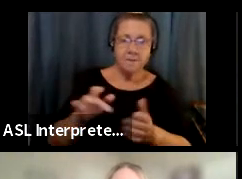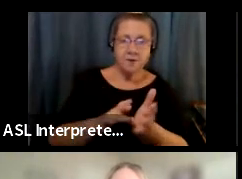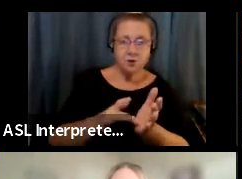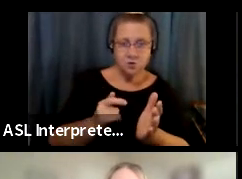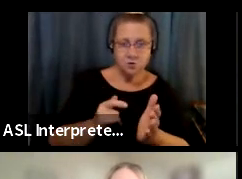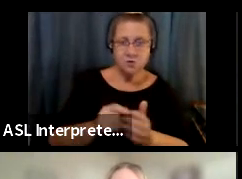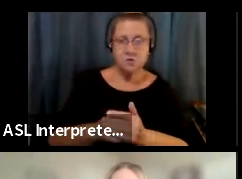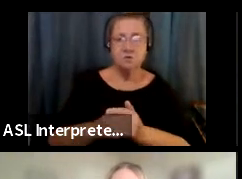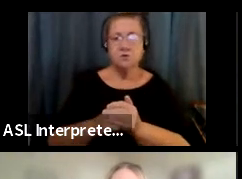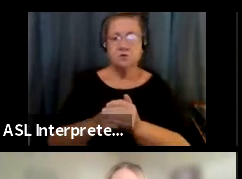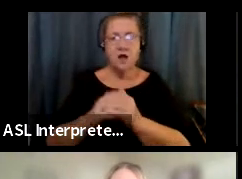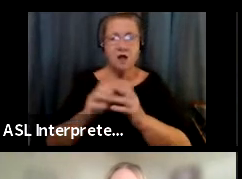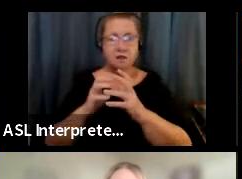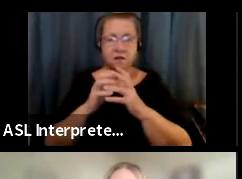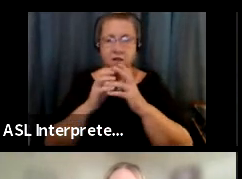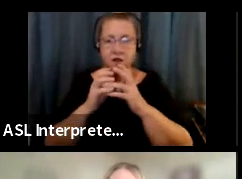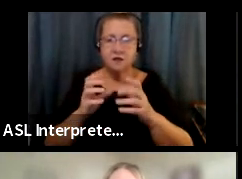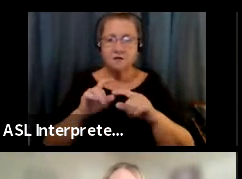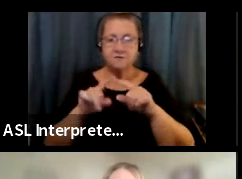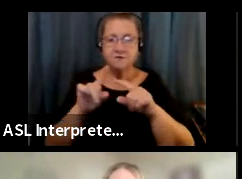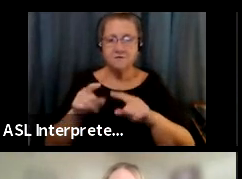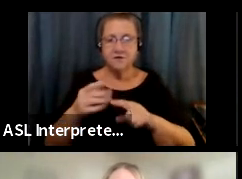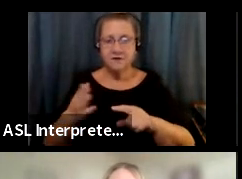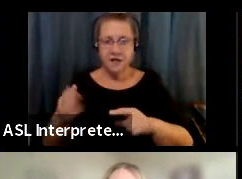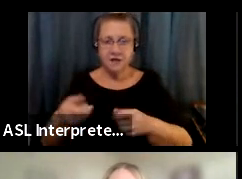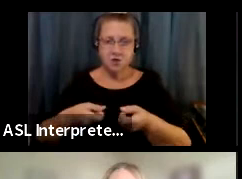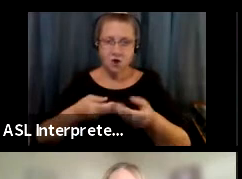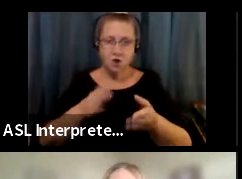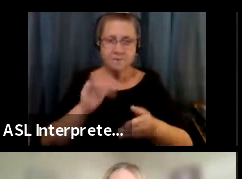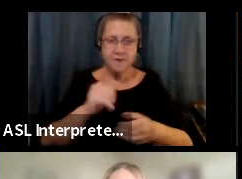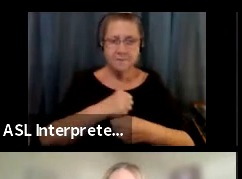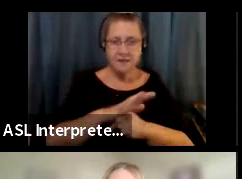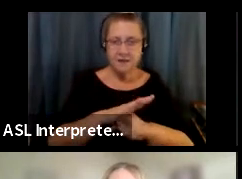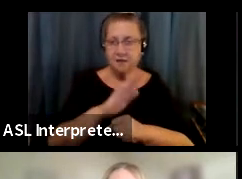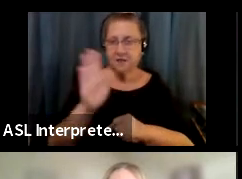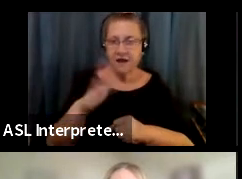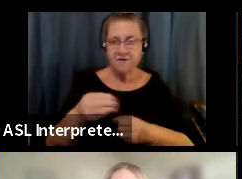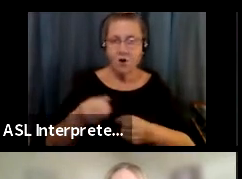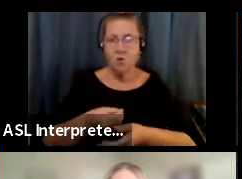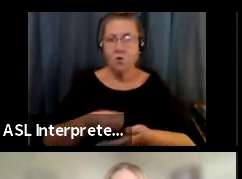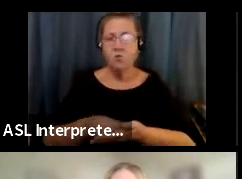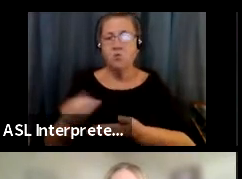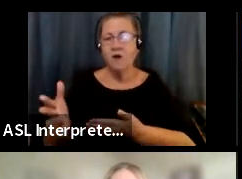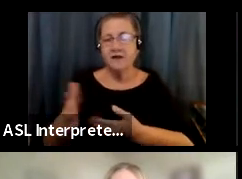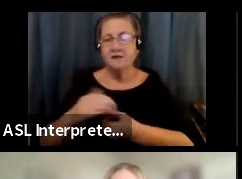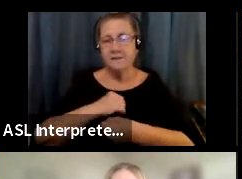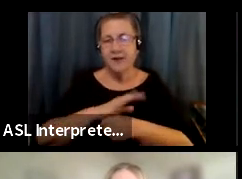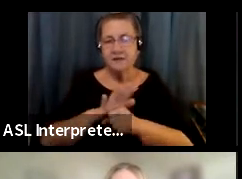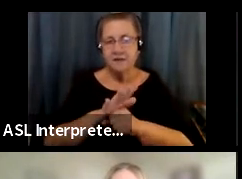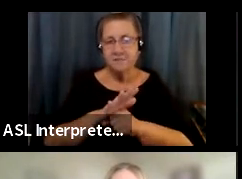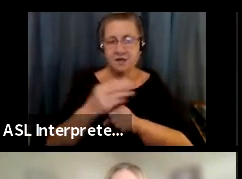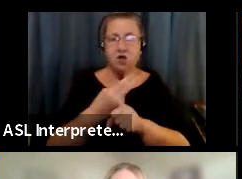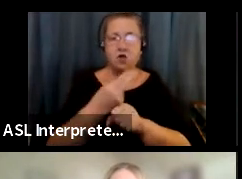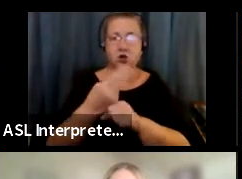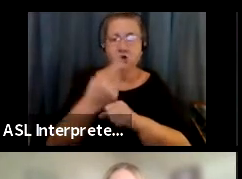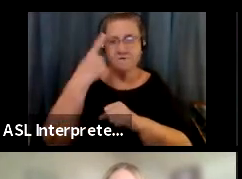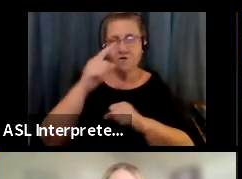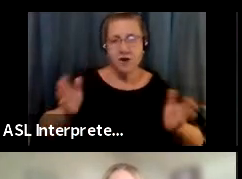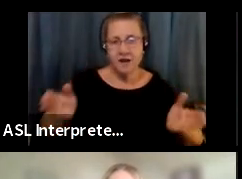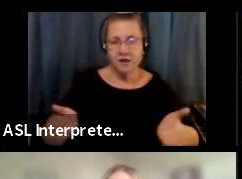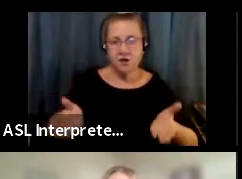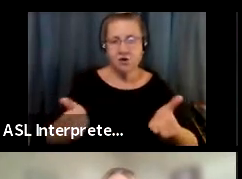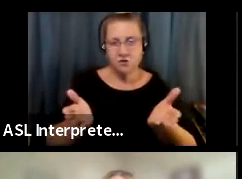ahead. Never waste the pandemic. May it be an accelerant of change for us to innovate and